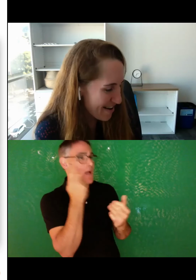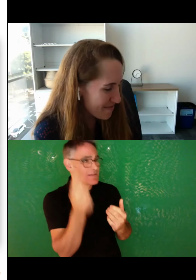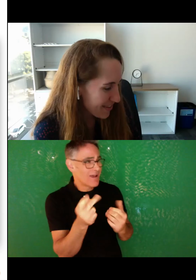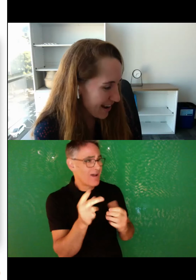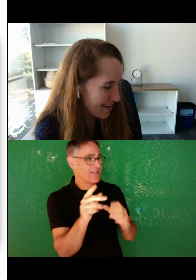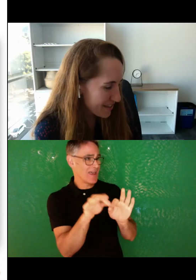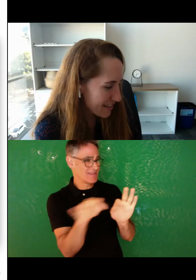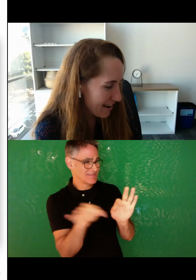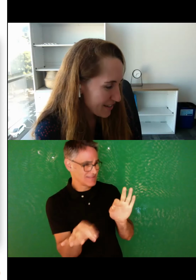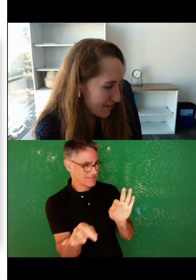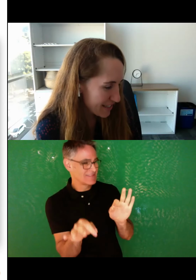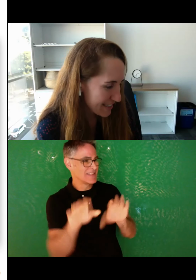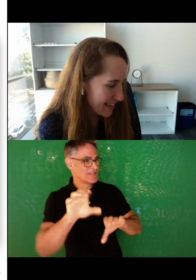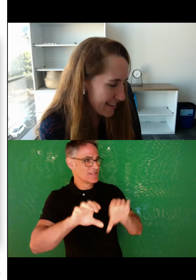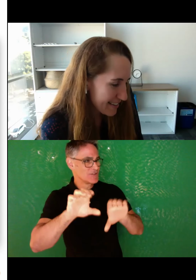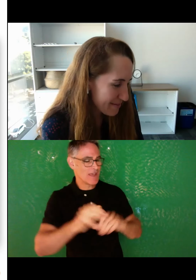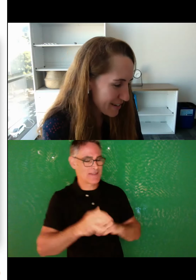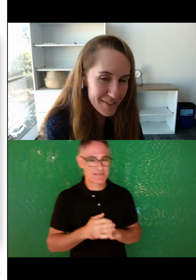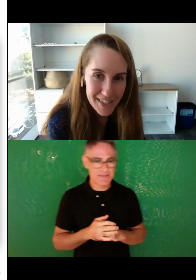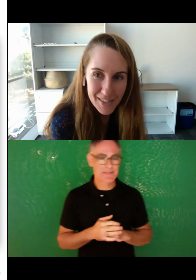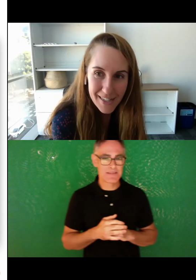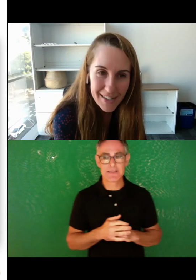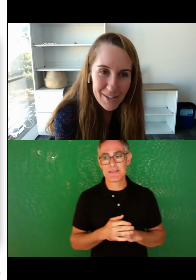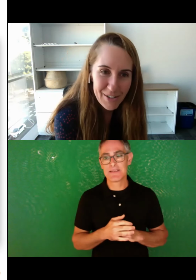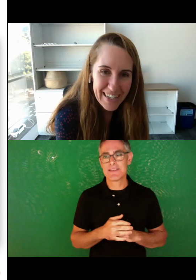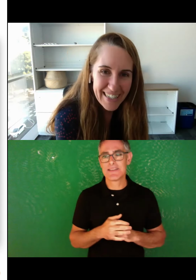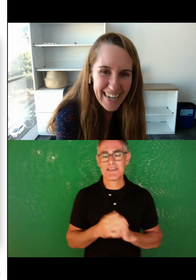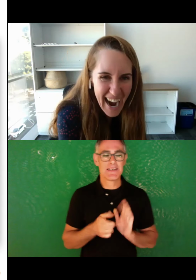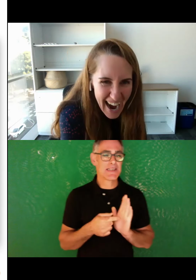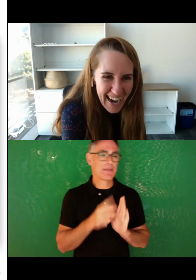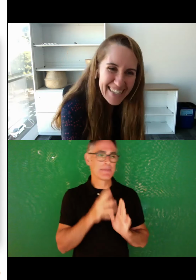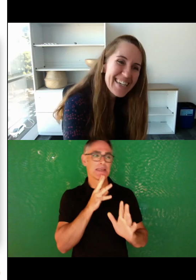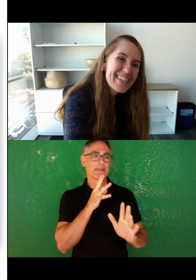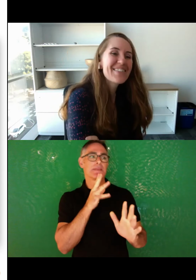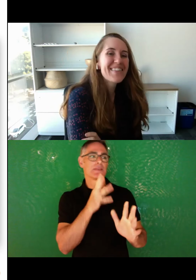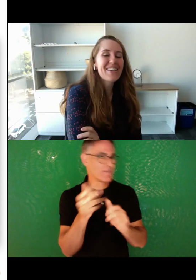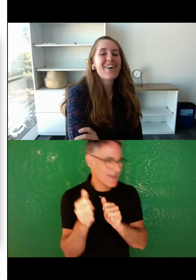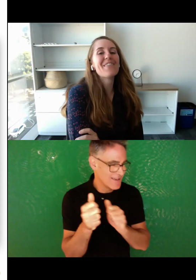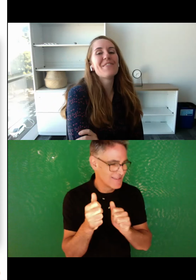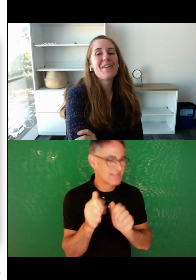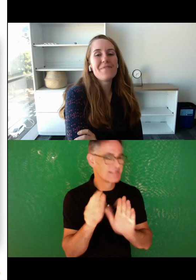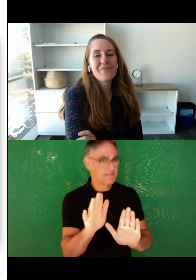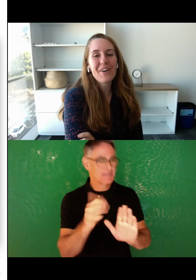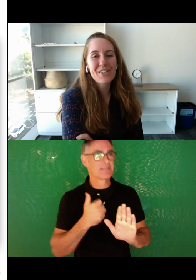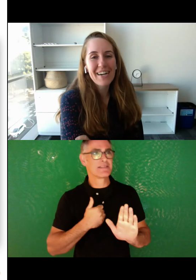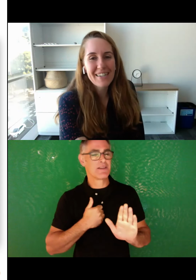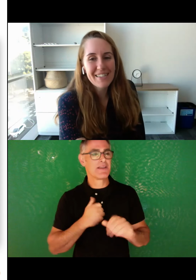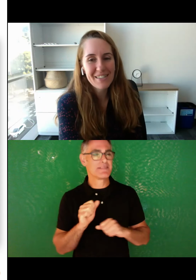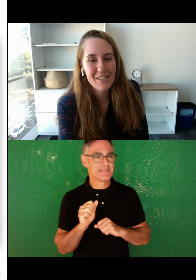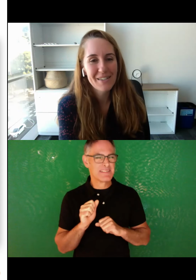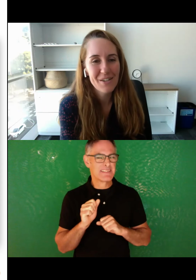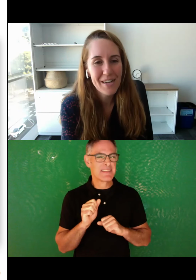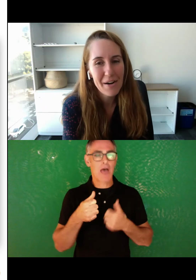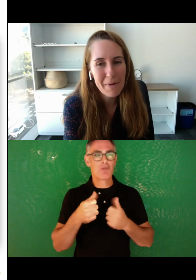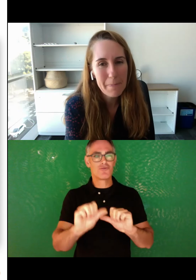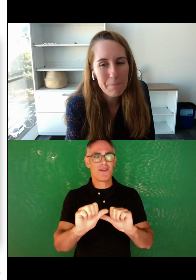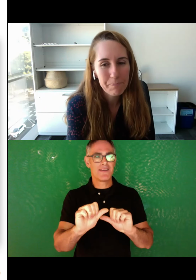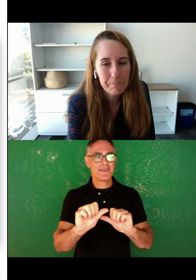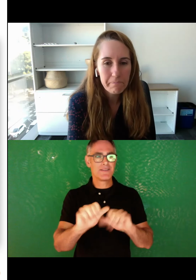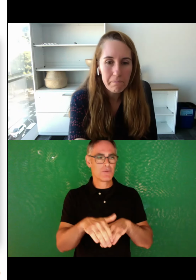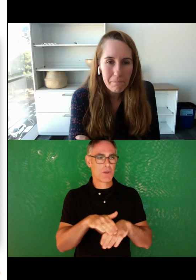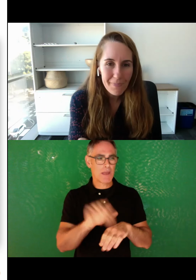chat. Yeah, I have so much to say that sometimes I say it too quickly. So thank you. I'll try to slow down